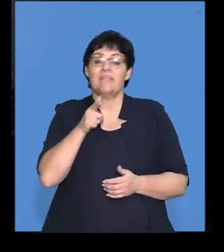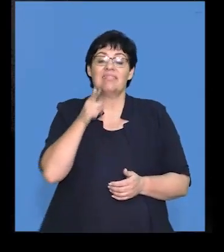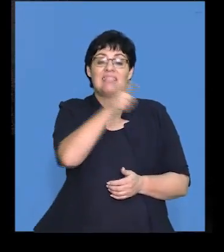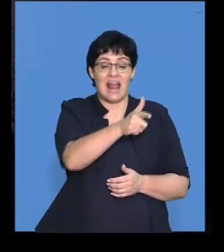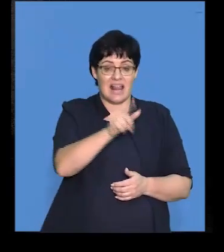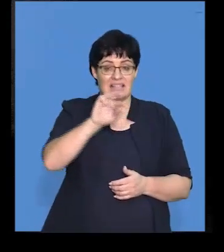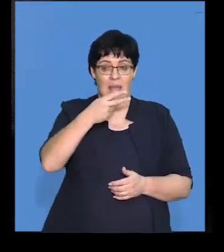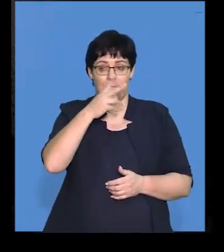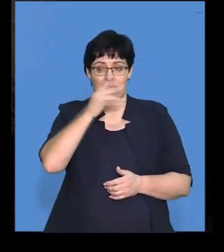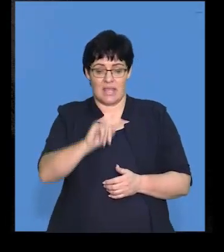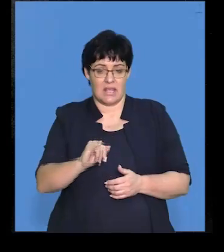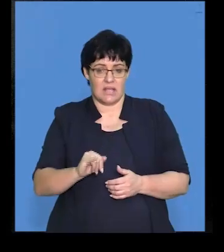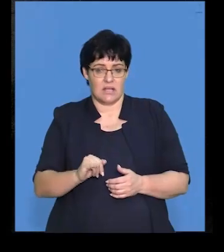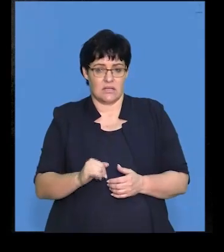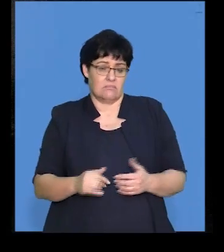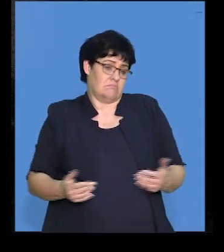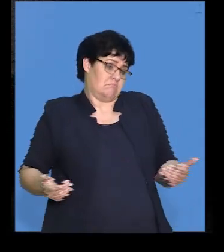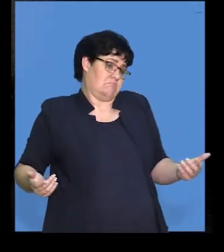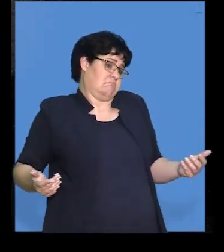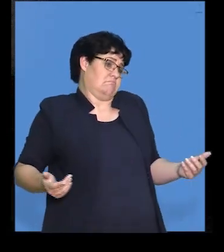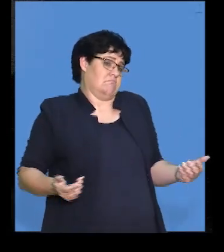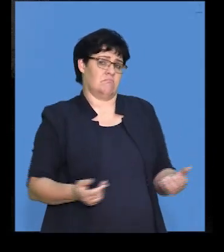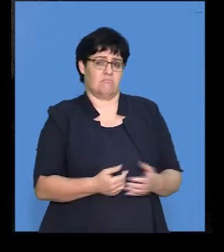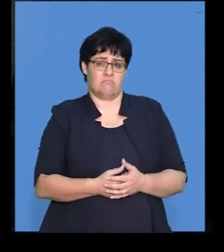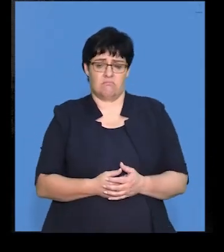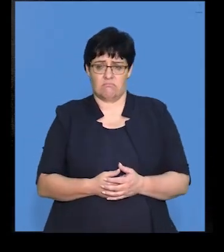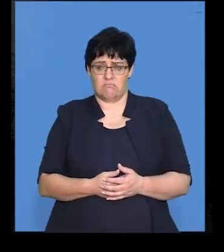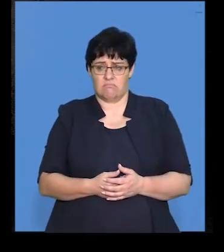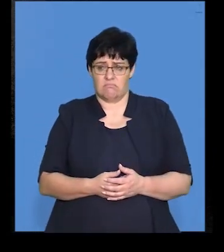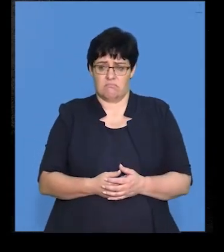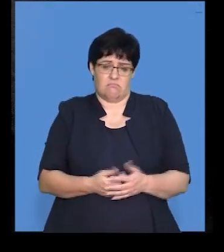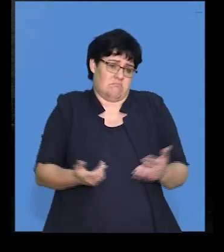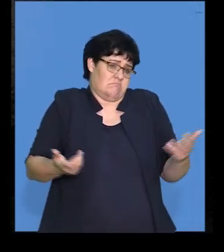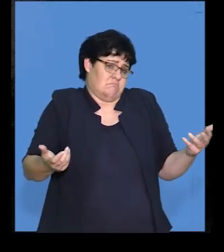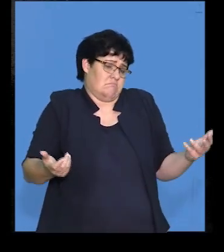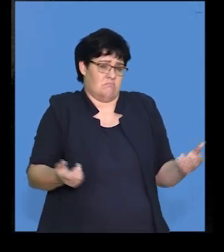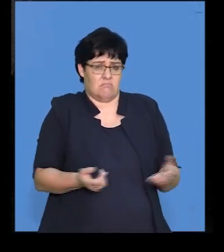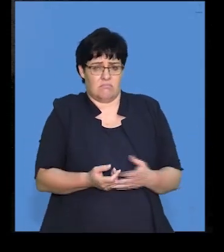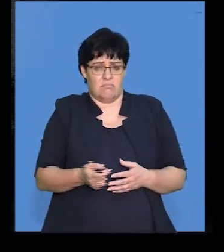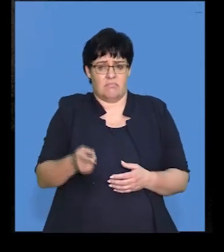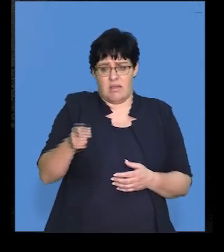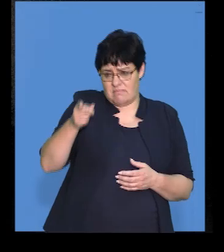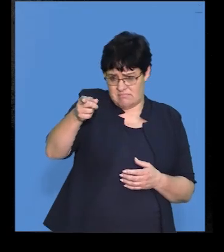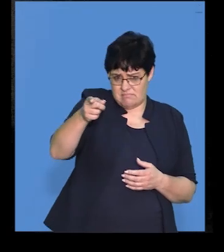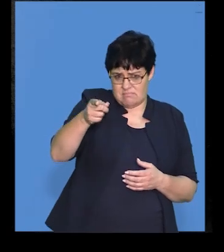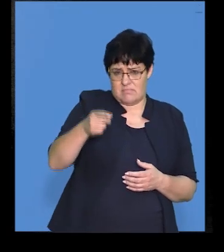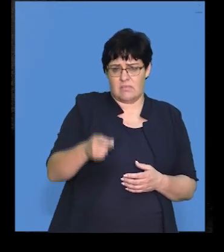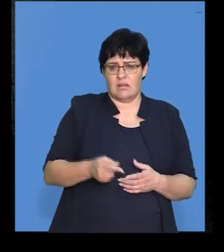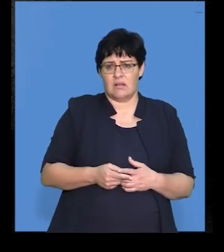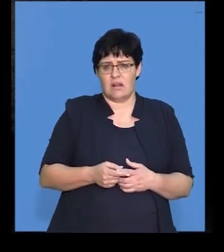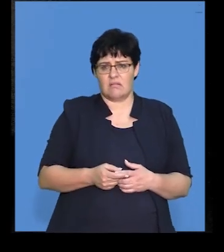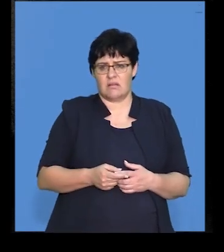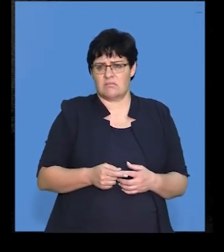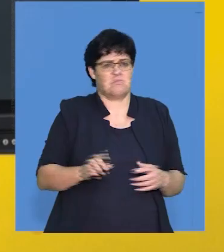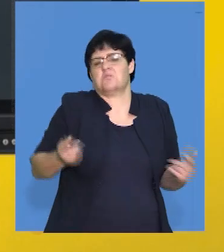tell Tammy to shrug his shoulders. I would tell him to point at Isabel with a shaking finger.